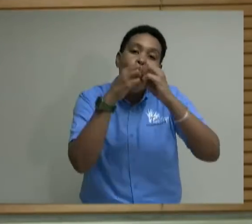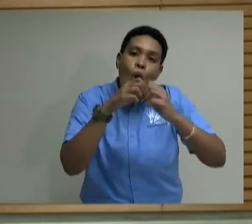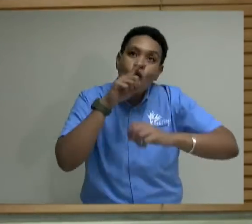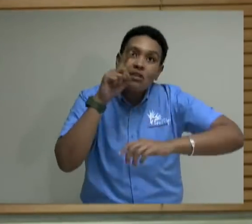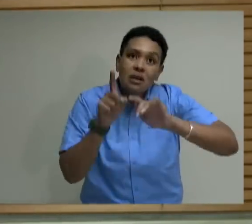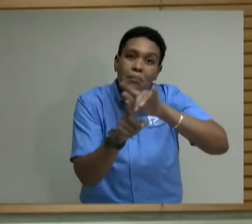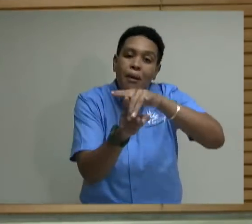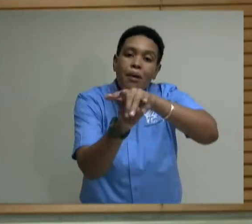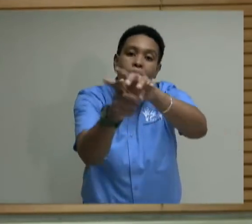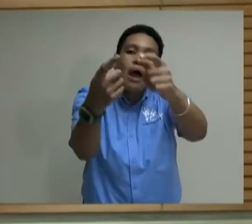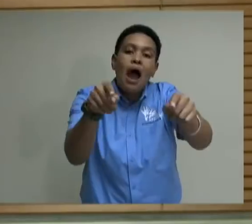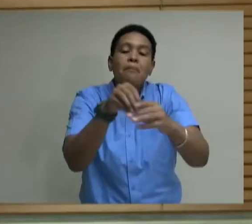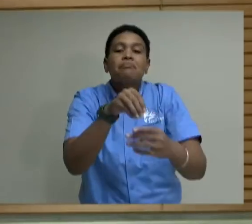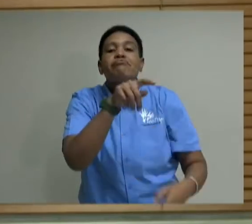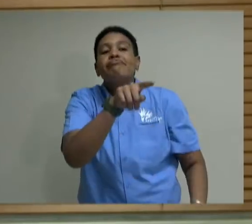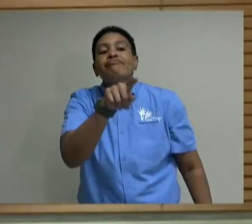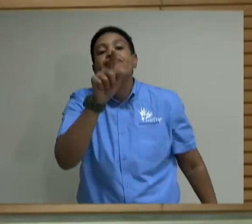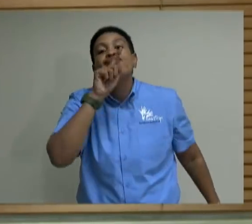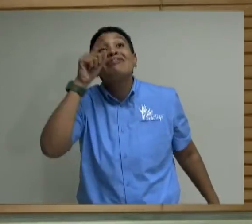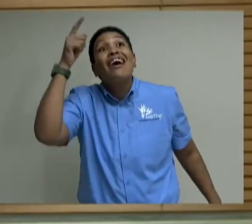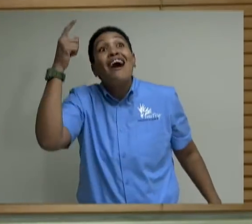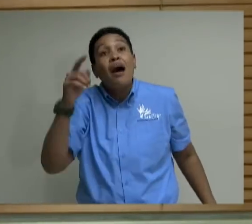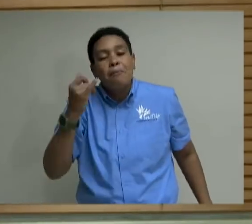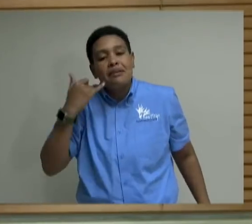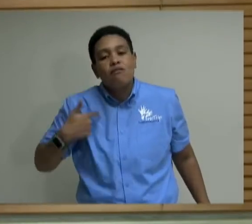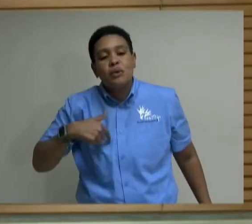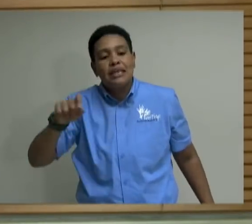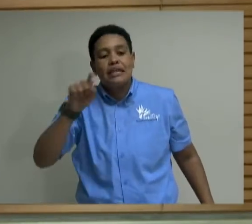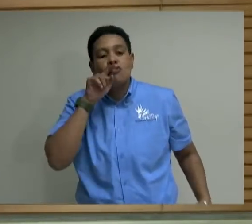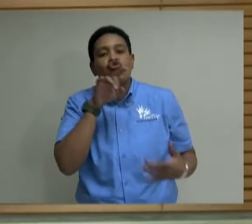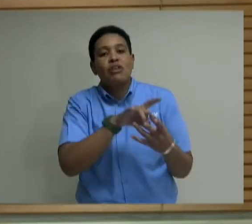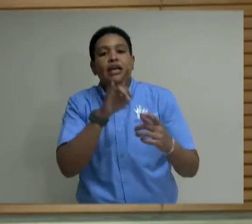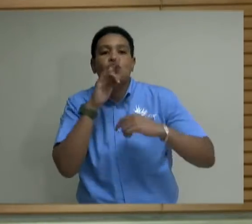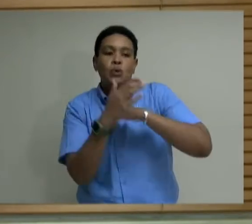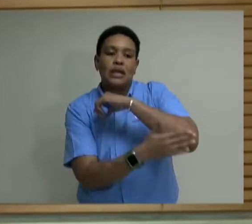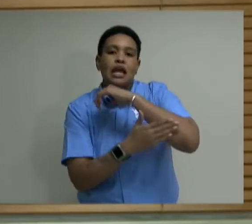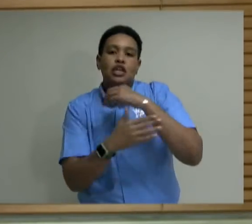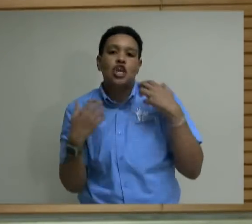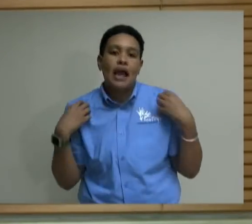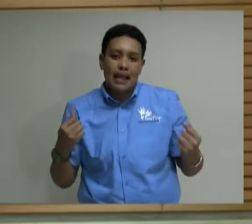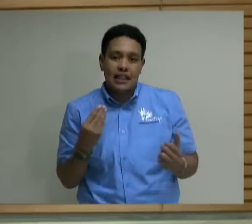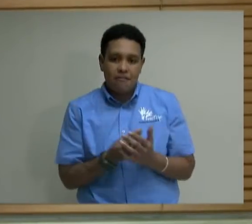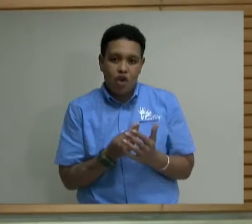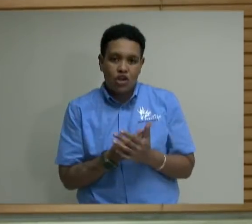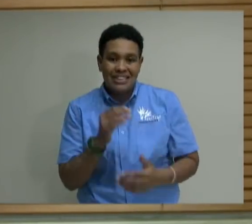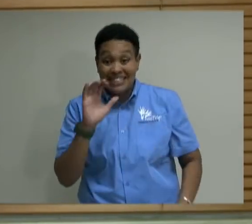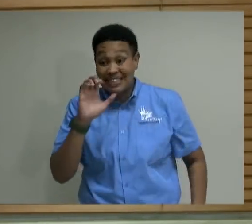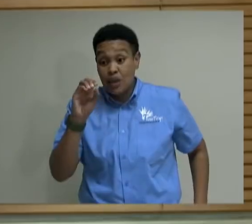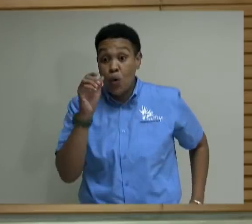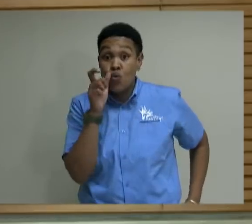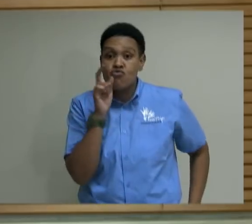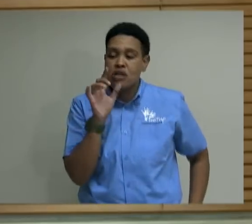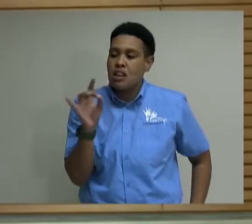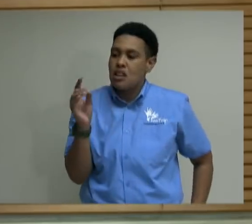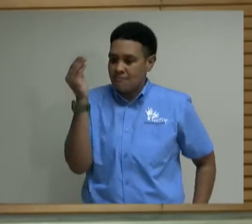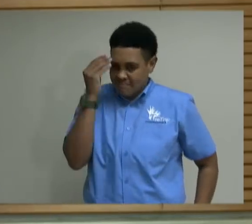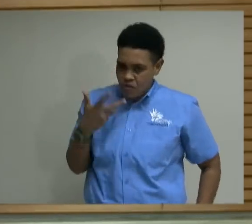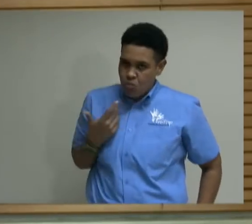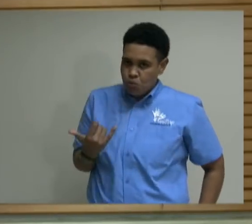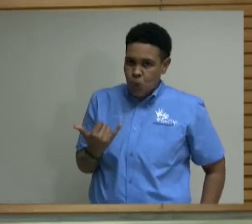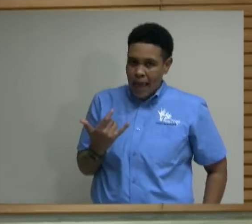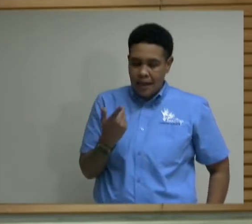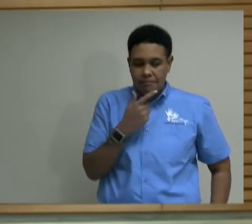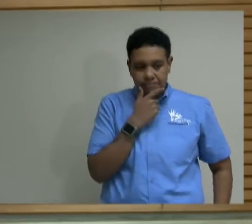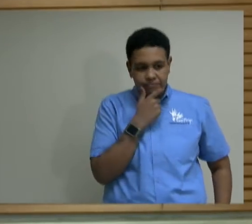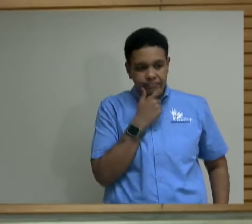in just in case we need it. This is according to the National Health Fund CEO who spoke to me earlier today.